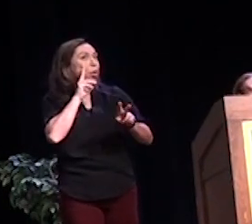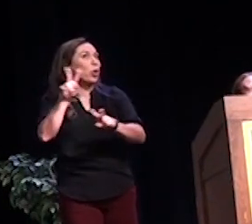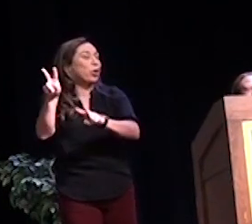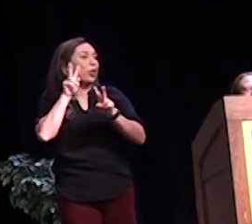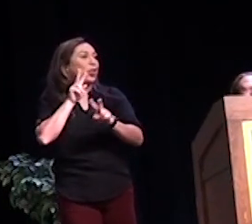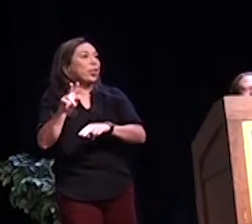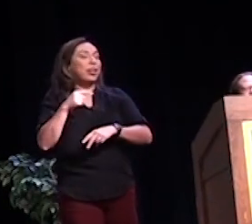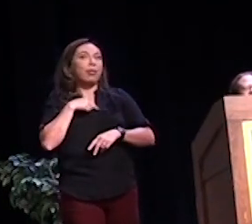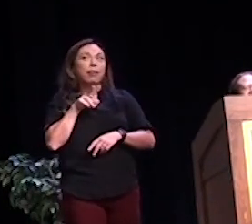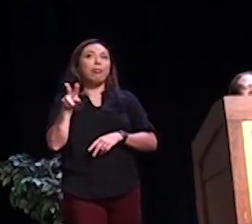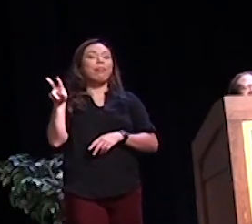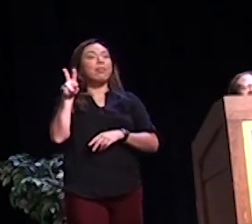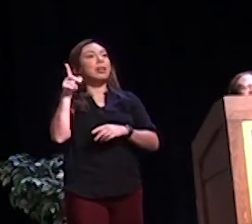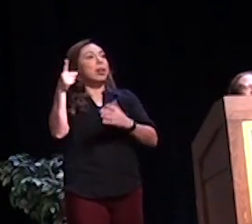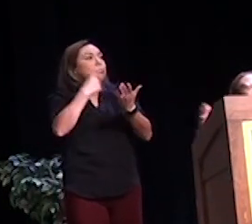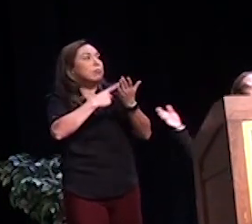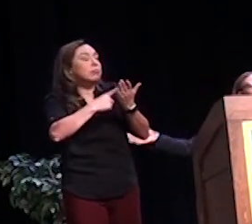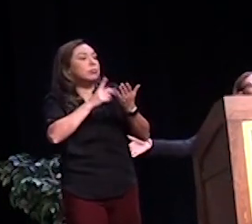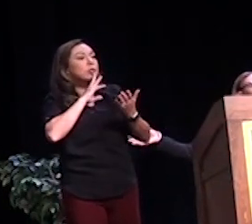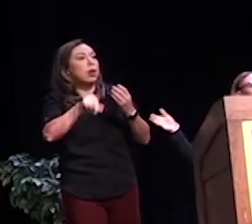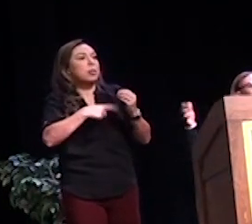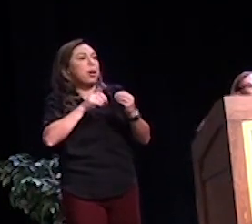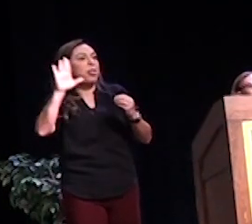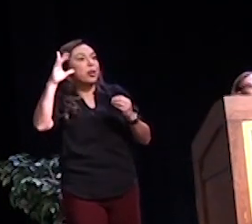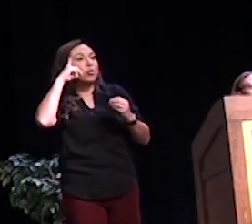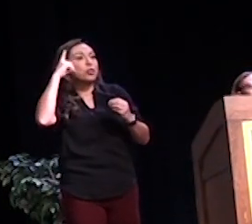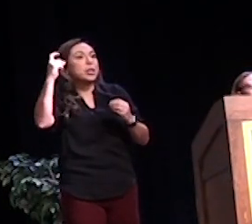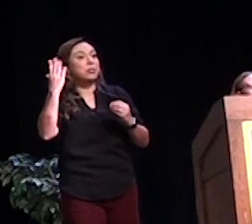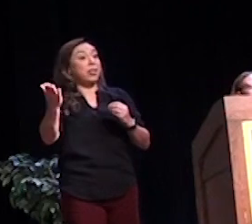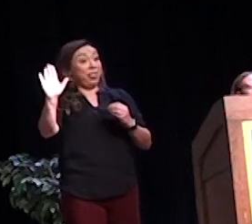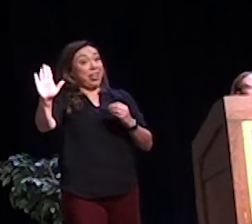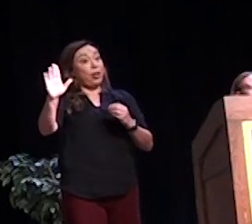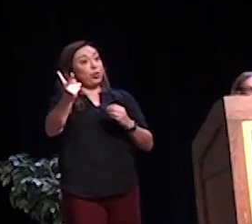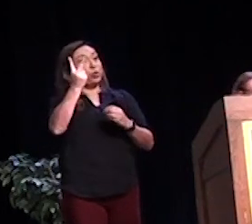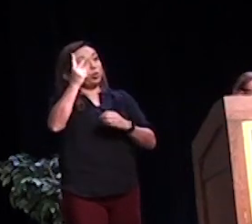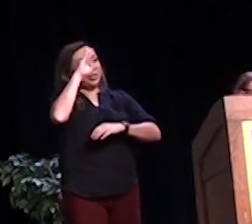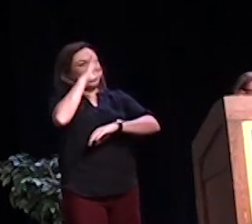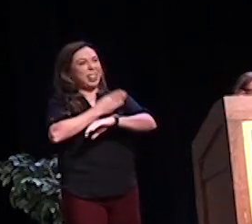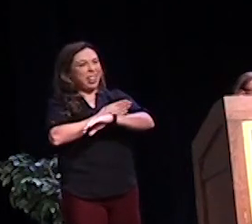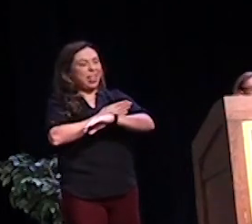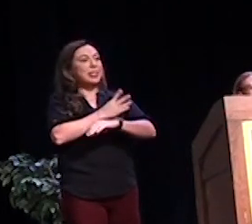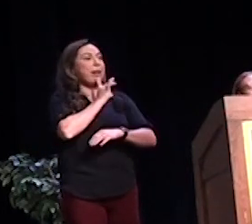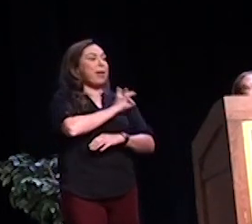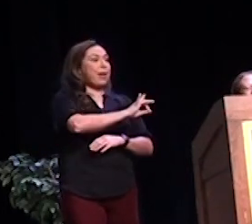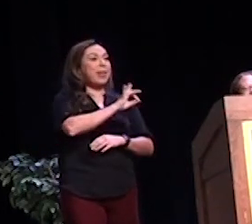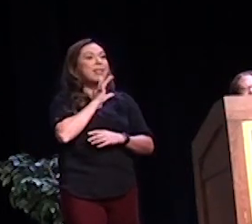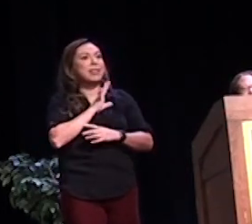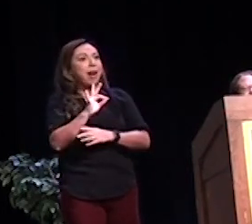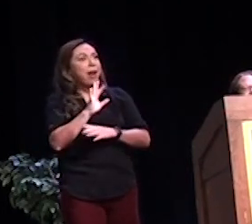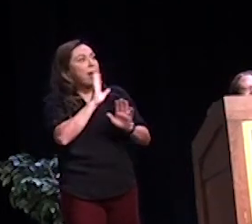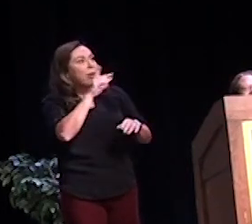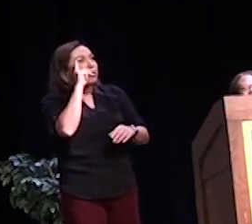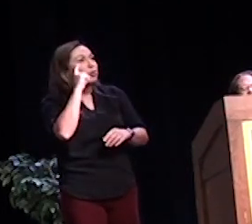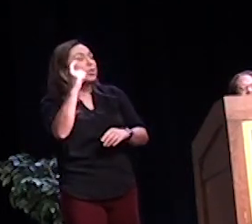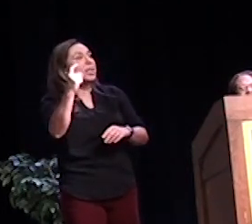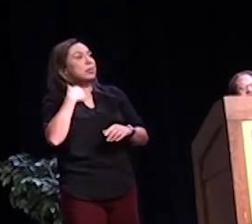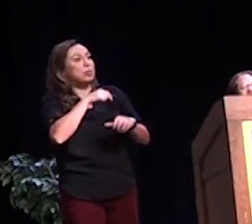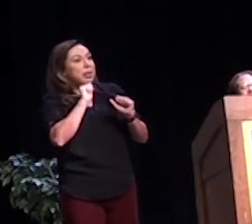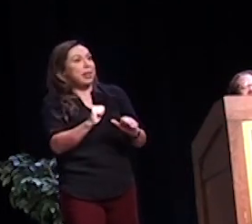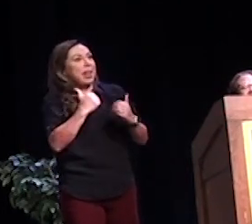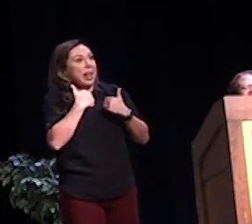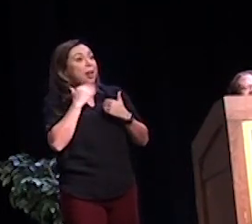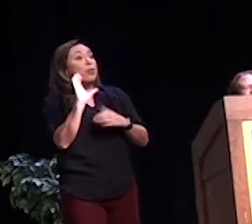and talked about the dreams that they had for their 2 boys who are 8 and 9 years old, and being able to spend this